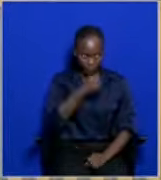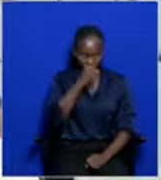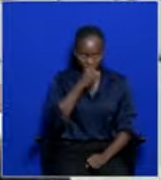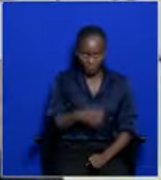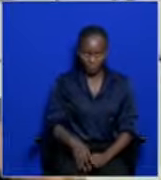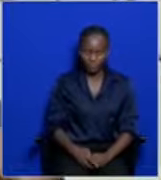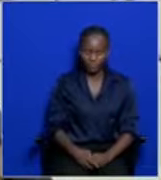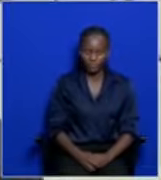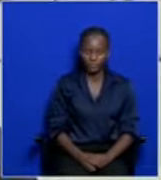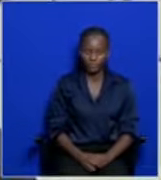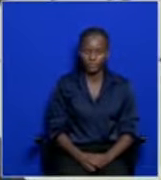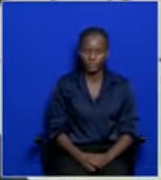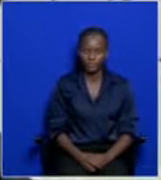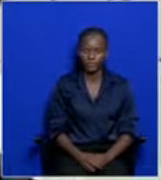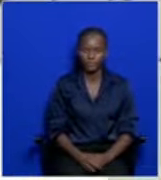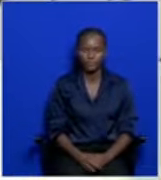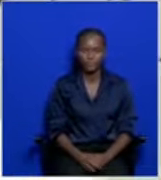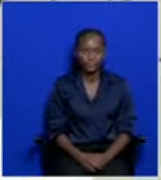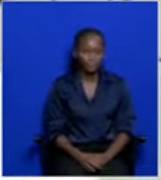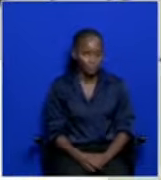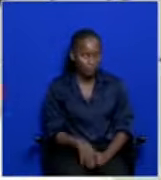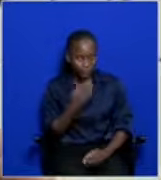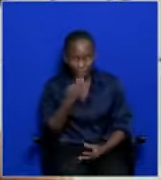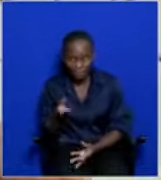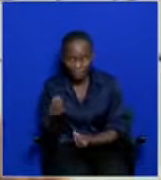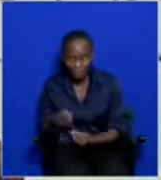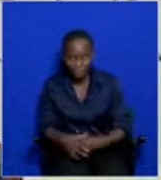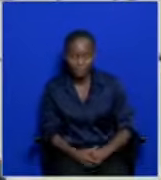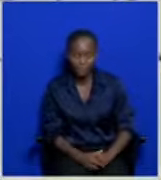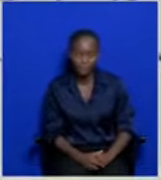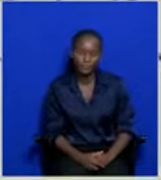Yes, I got it. And